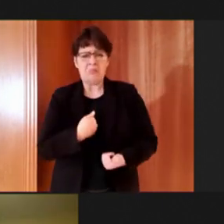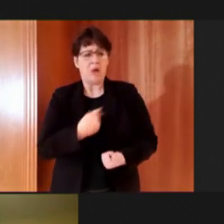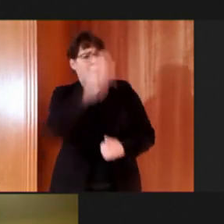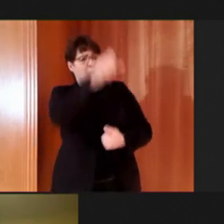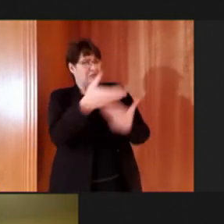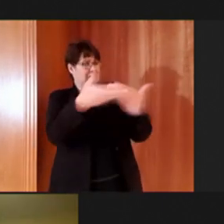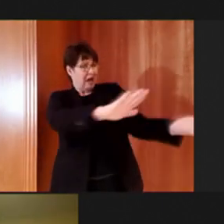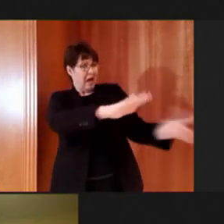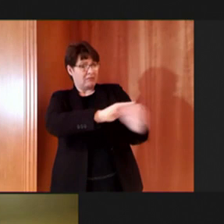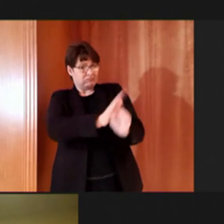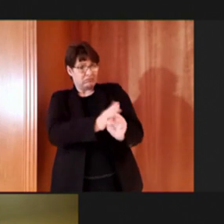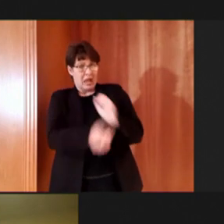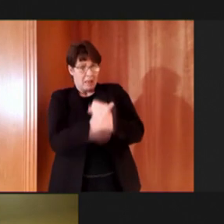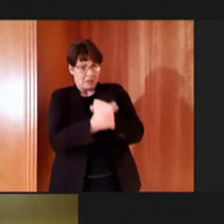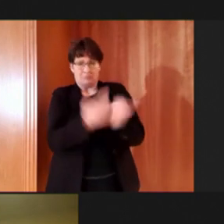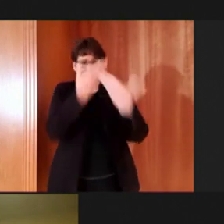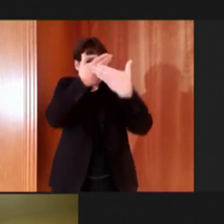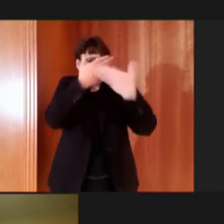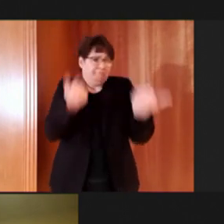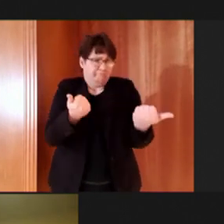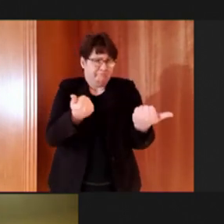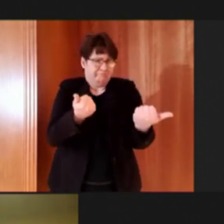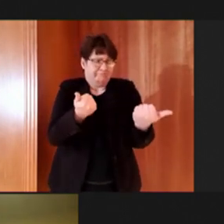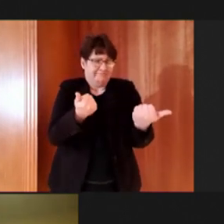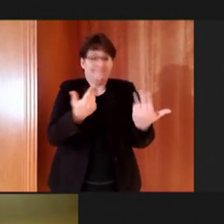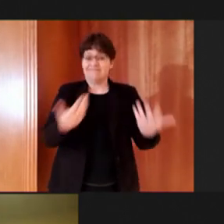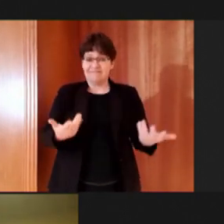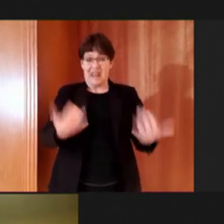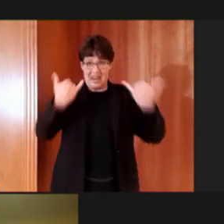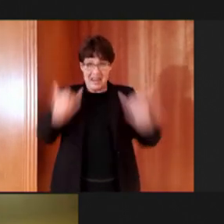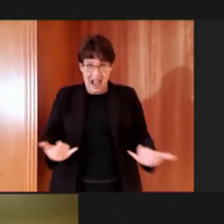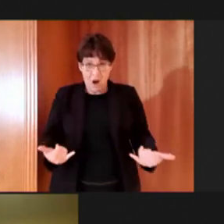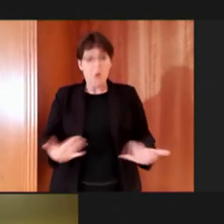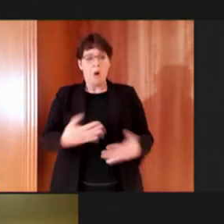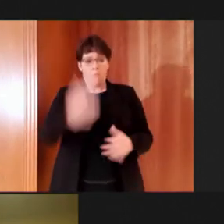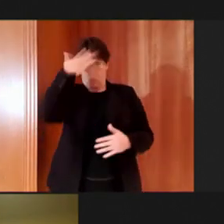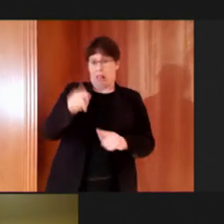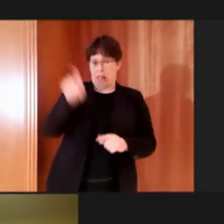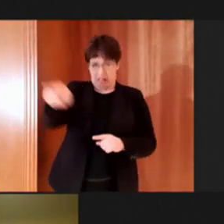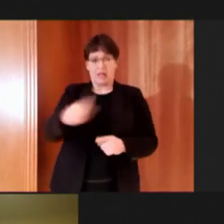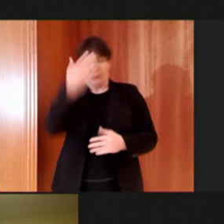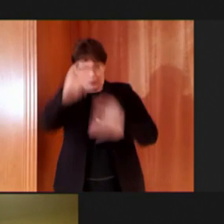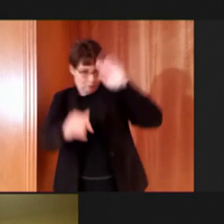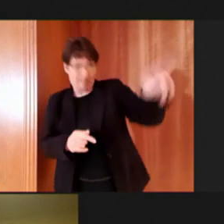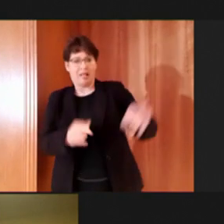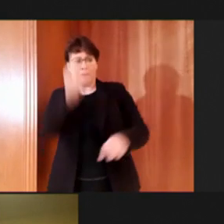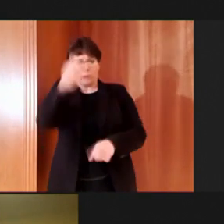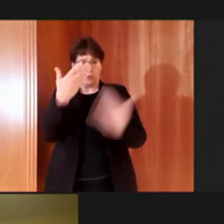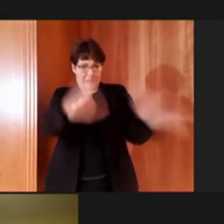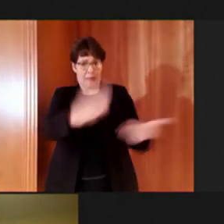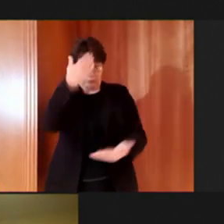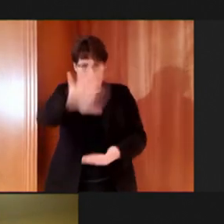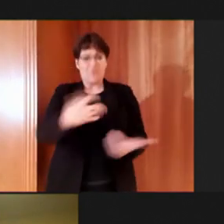died from coronavirus. That is sadly not the case any longer. Many of us now